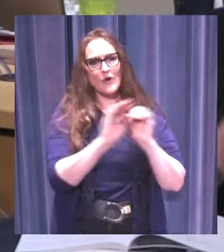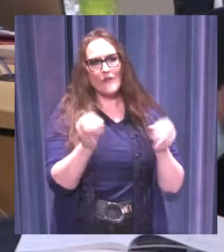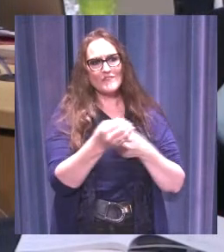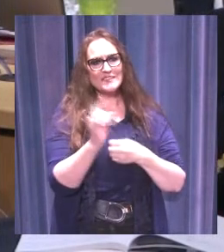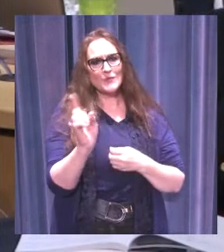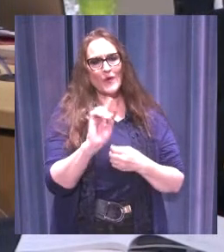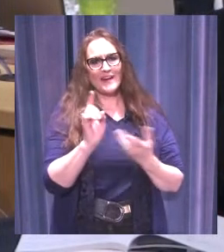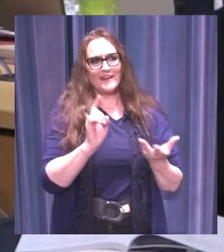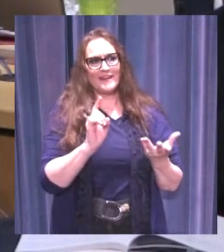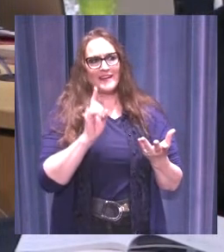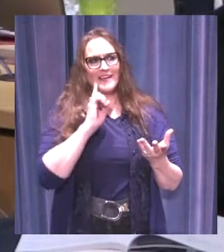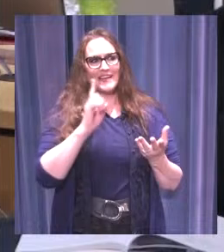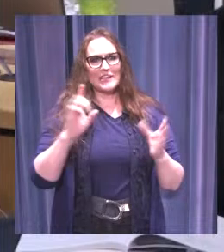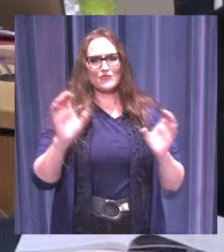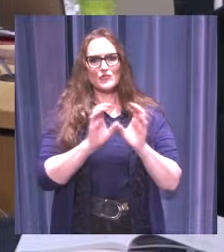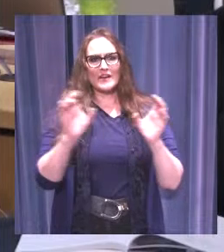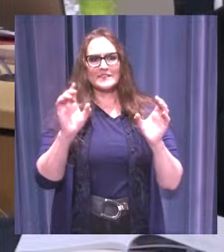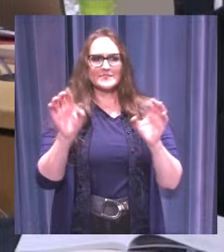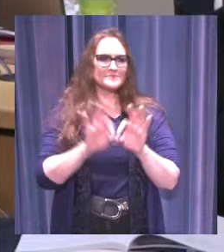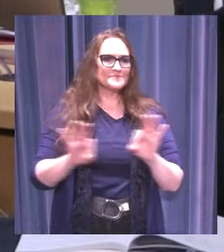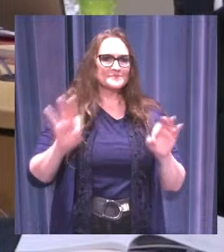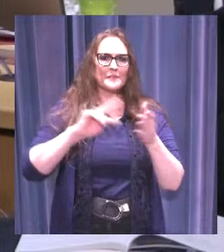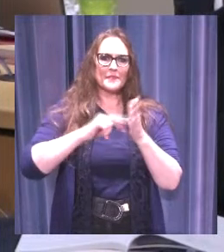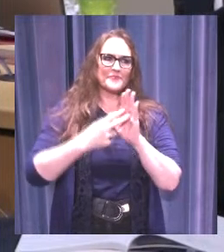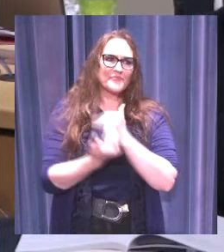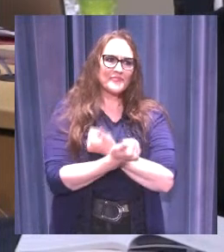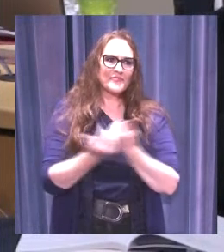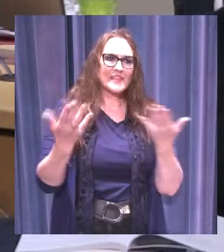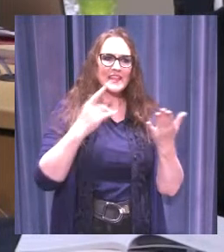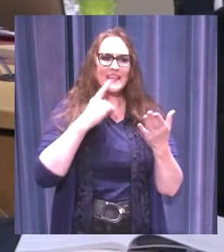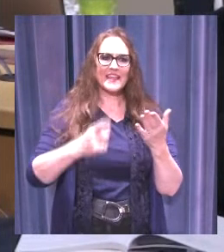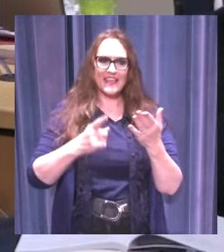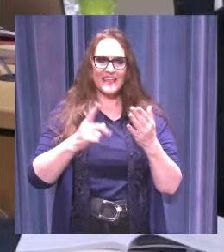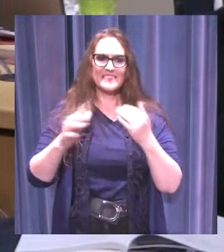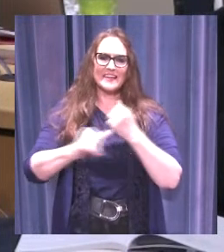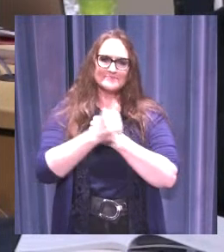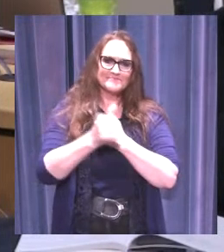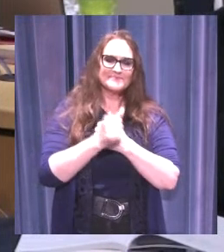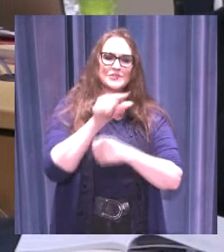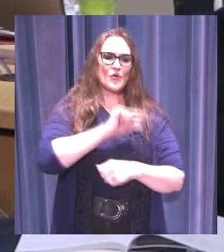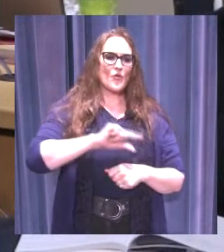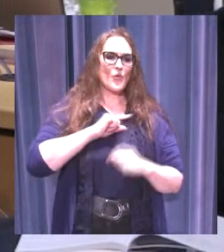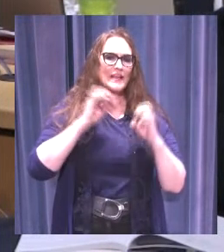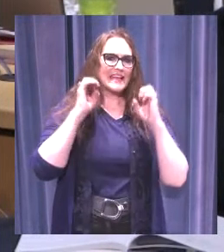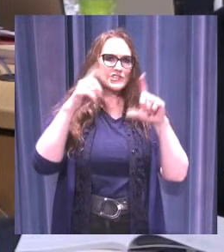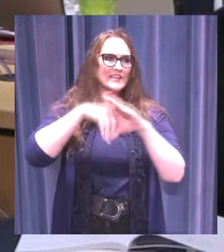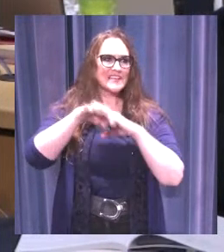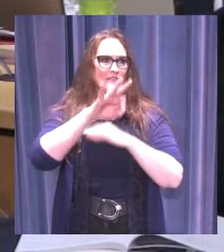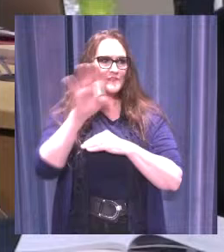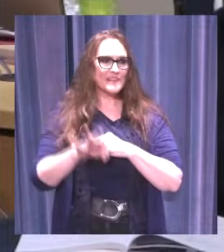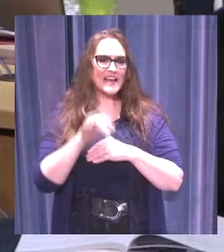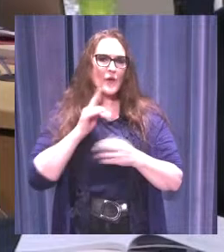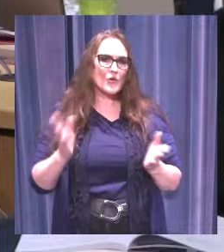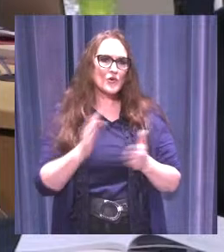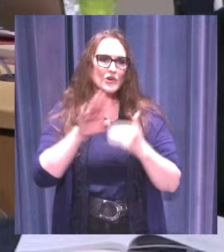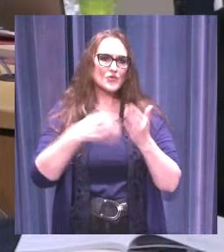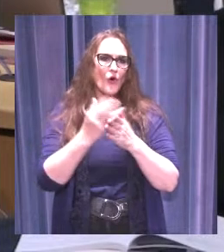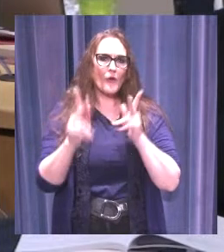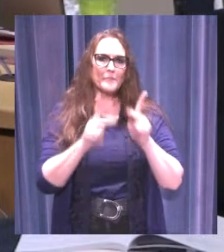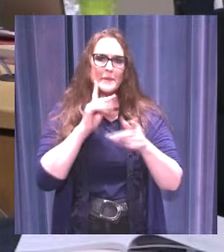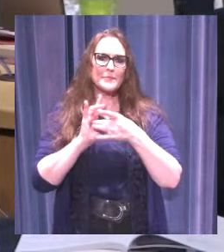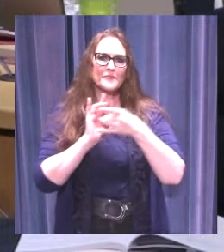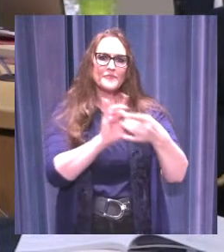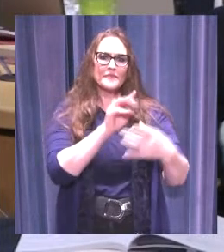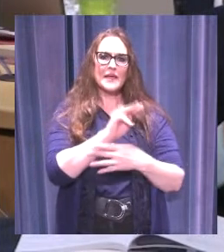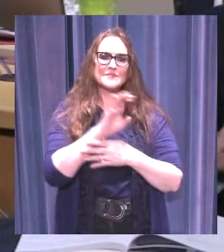where accreditation means everything. This jeopardizes quality education in Flint. I would encourage all those affiliated with